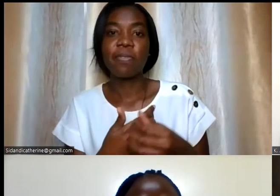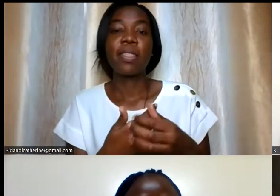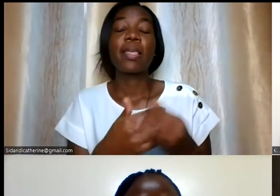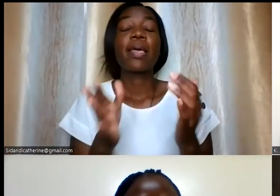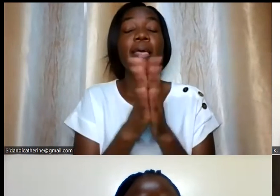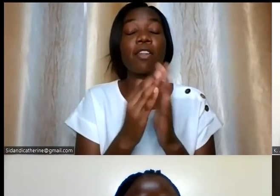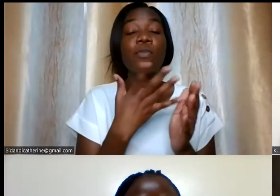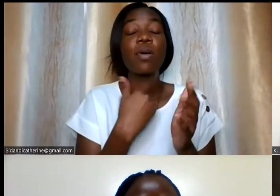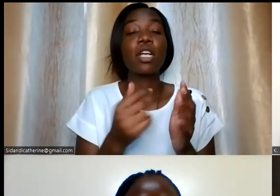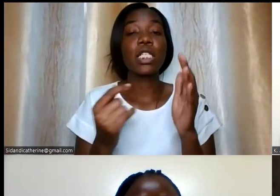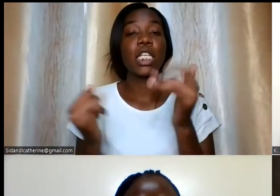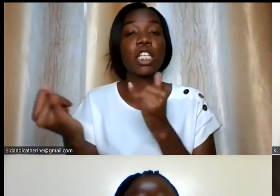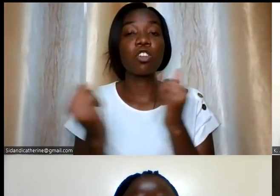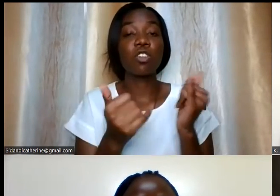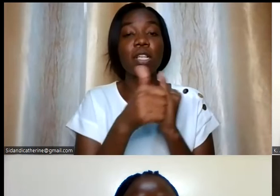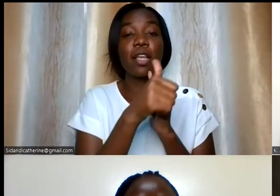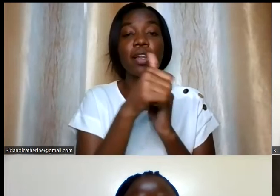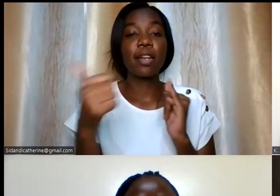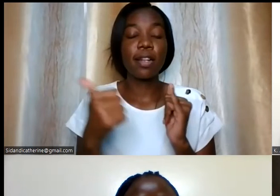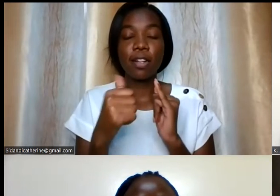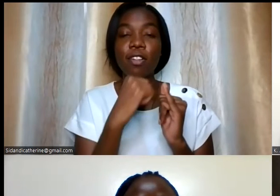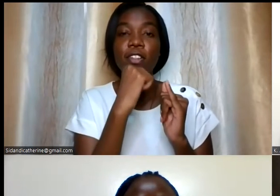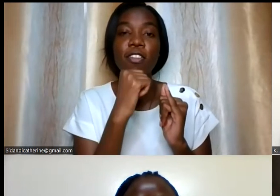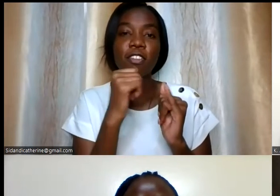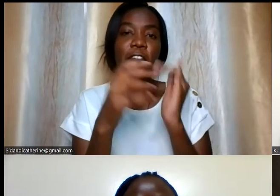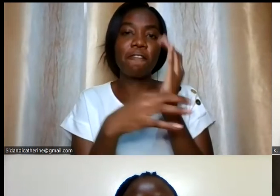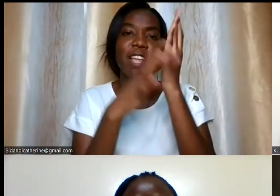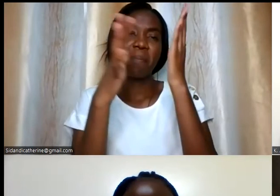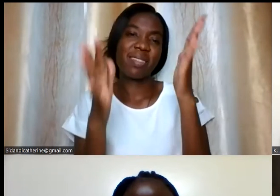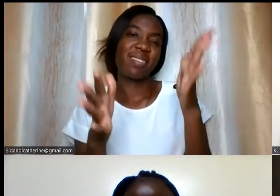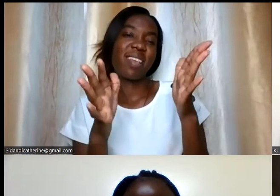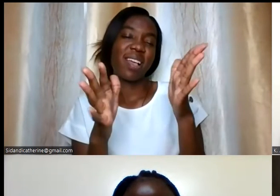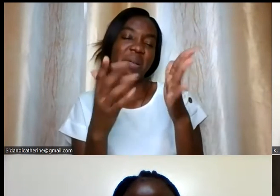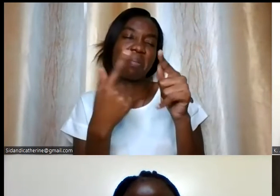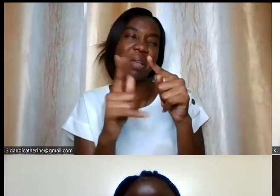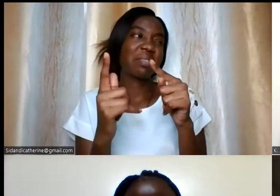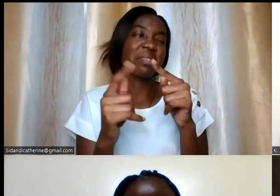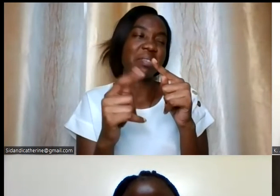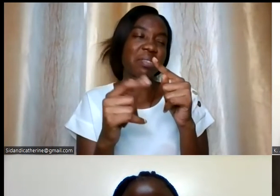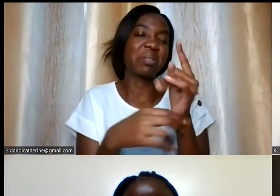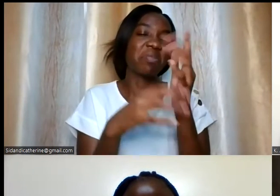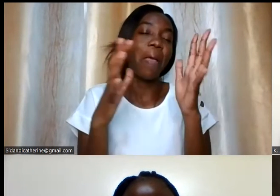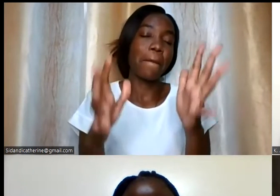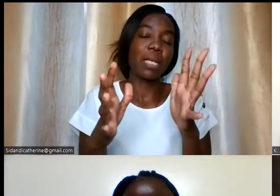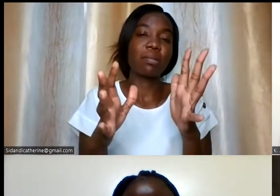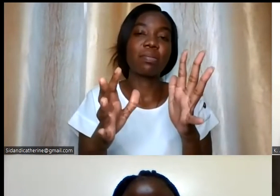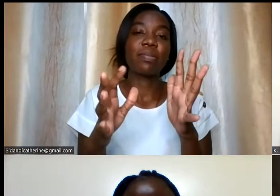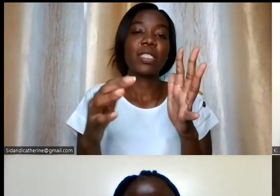introduce another not so familiar, not familiar, but popular thought. And this is